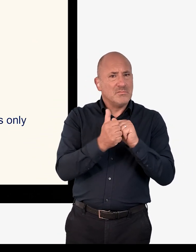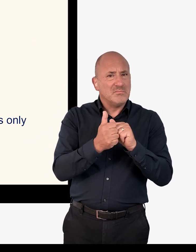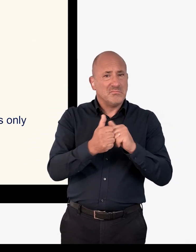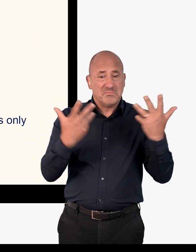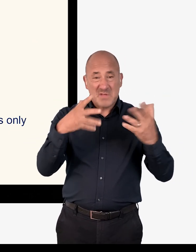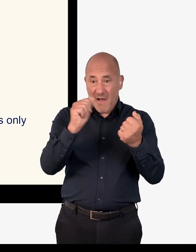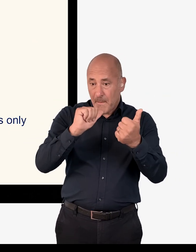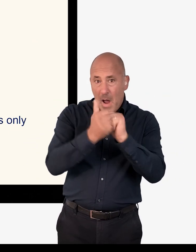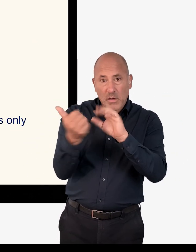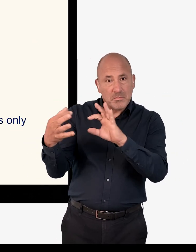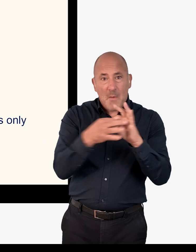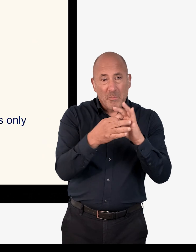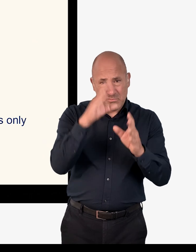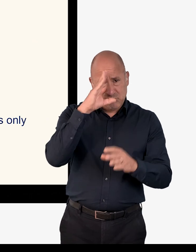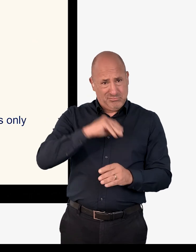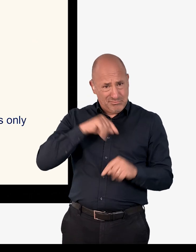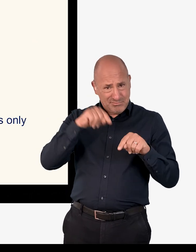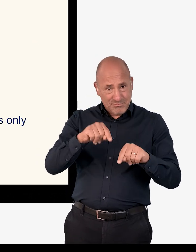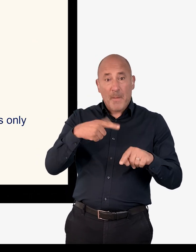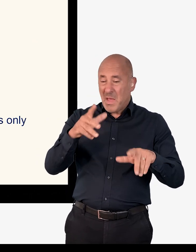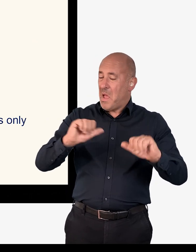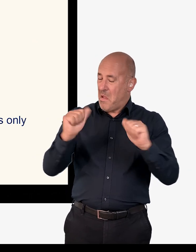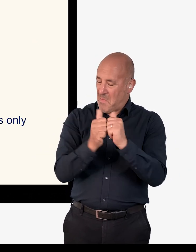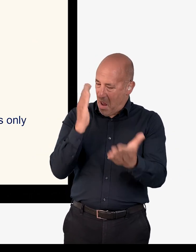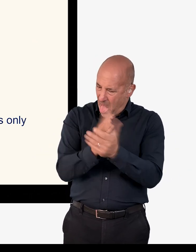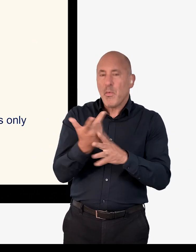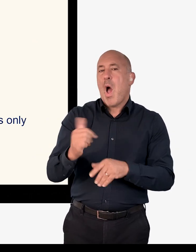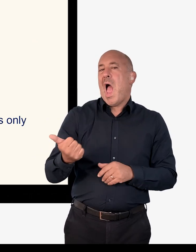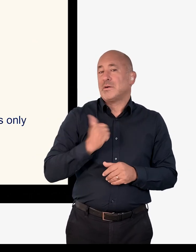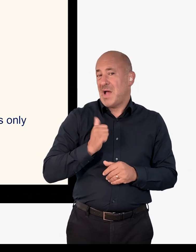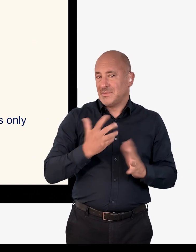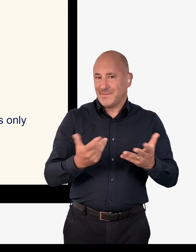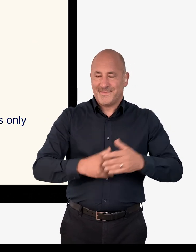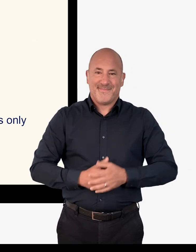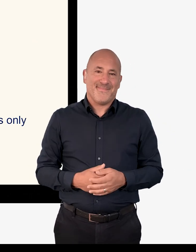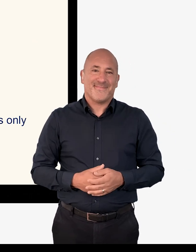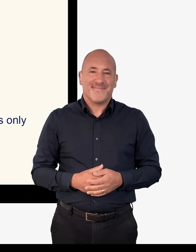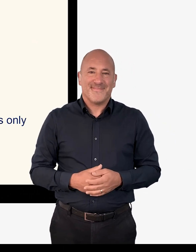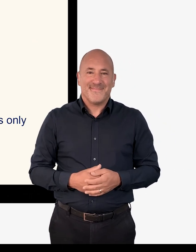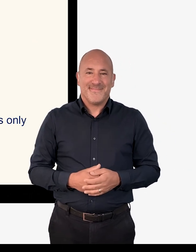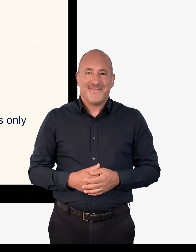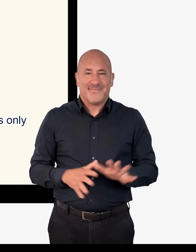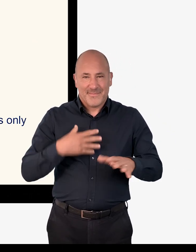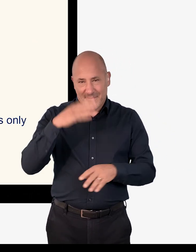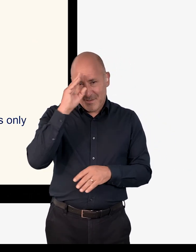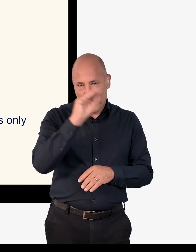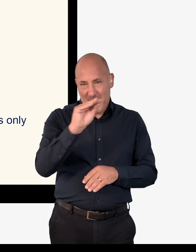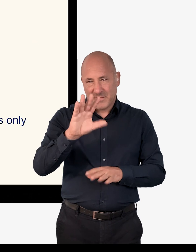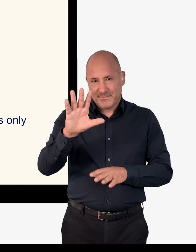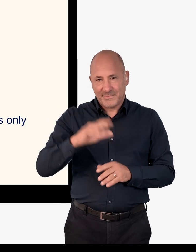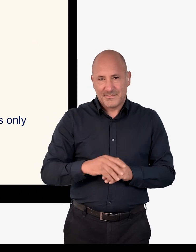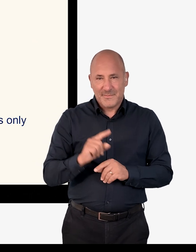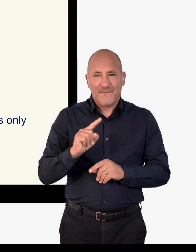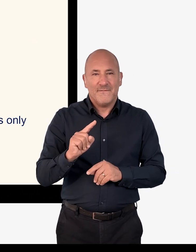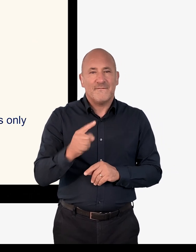Partners. List any partners, and if they are confirmed or expected. A reminder that we